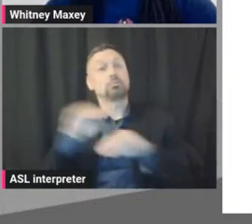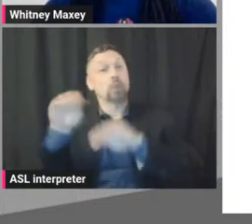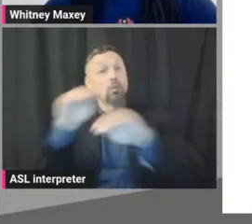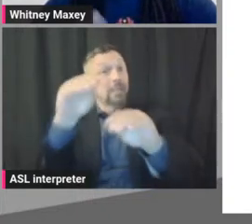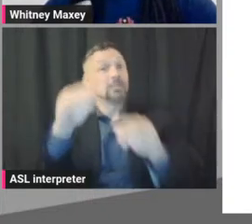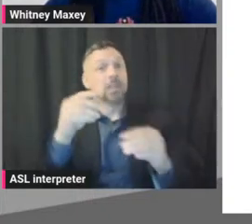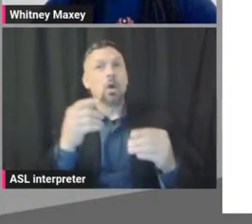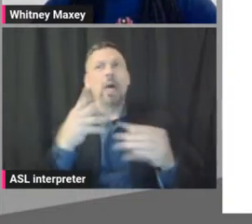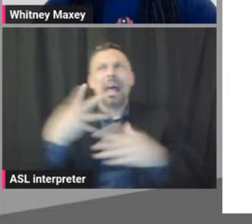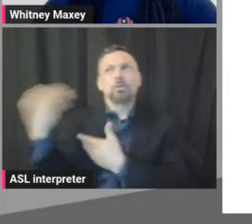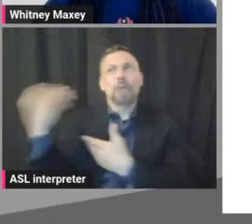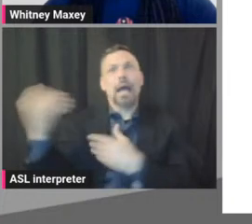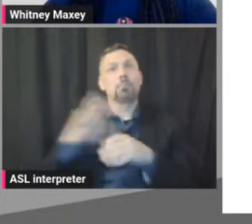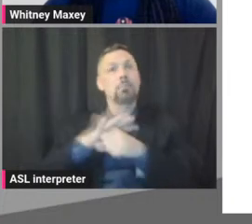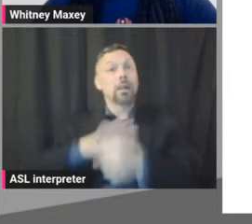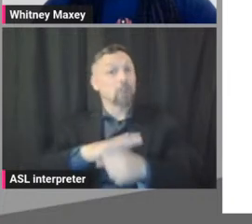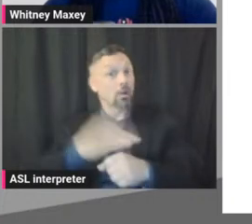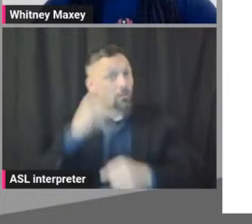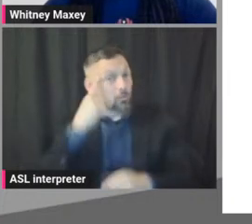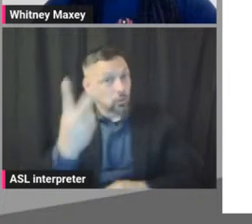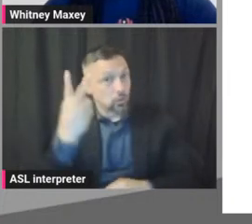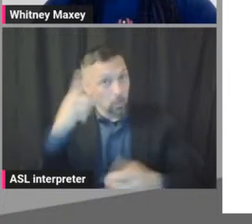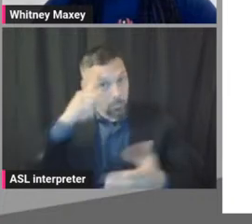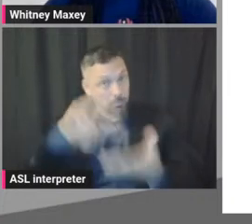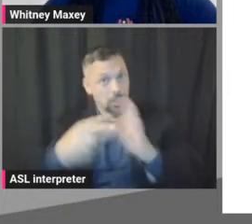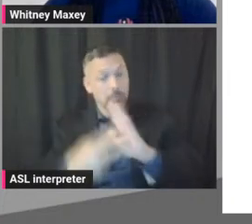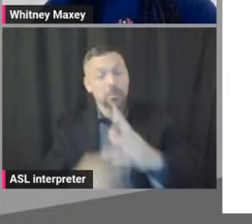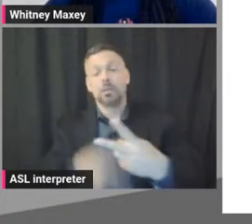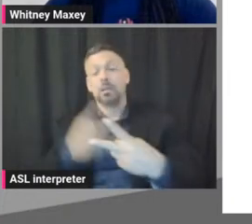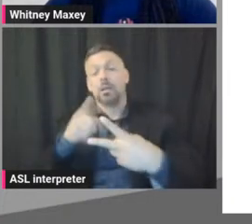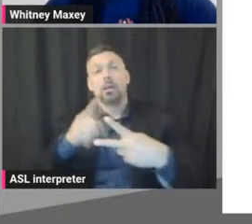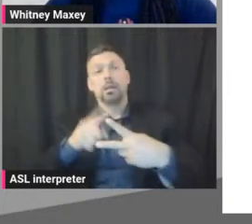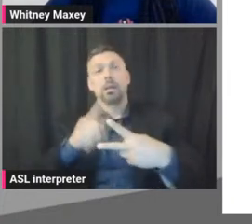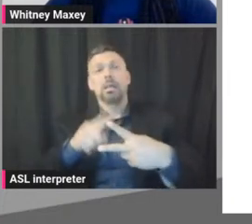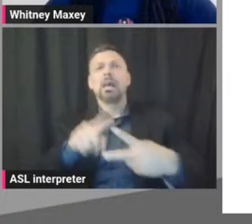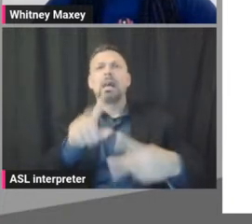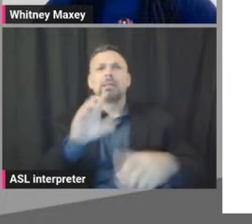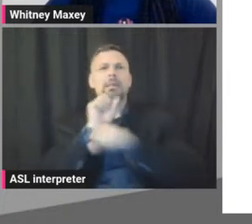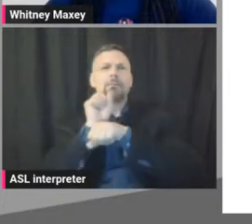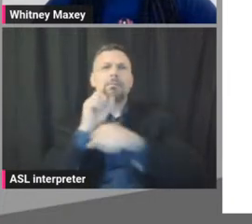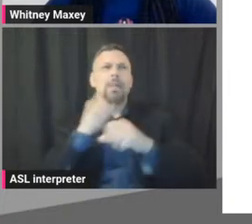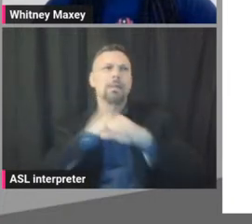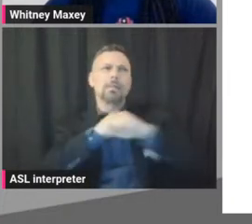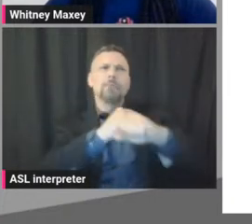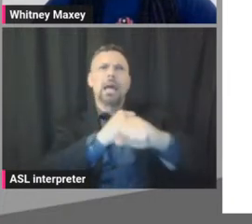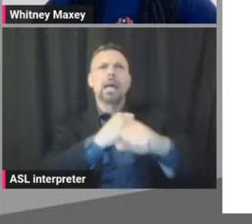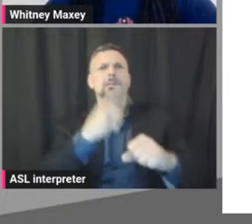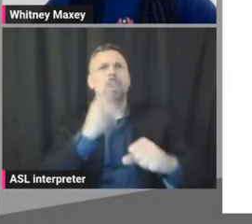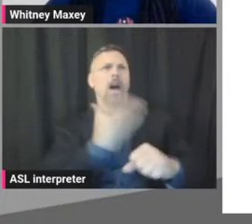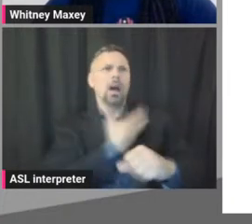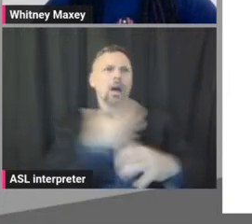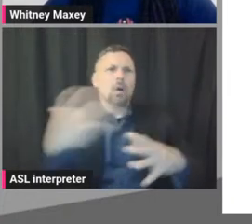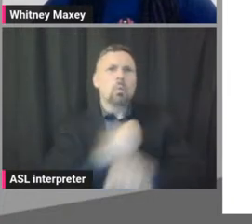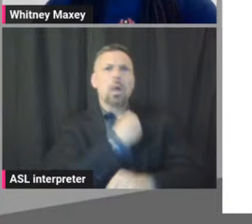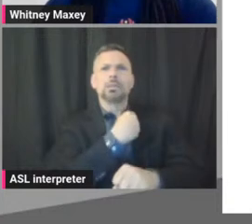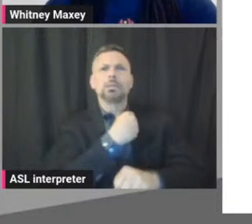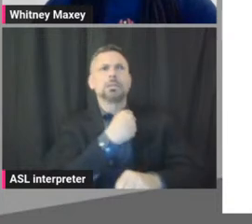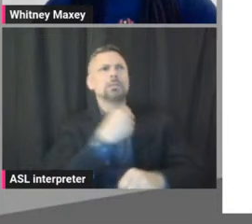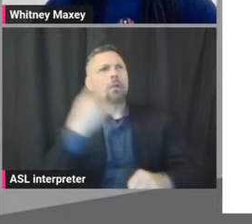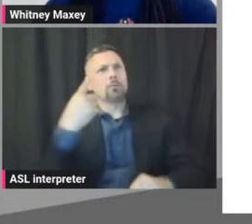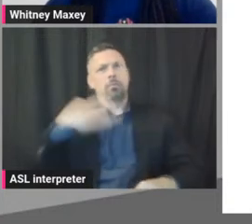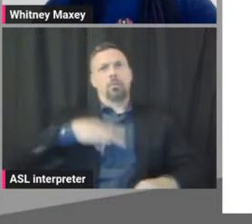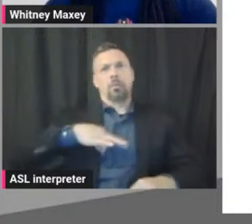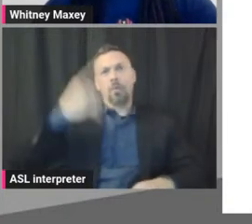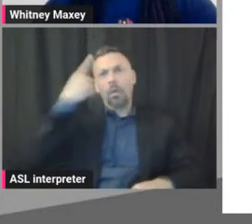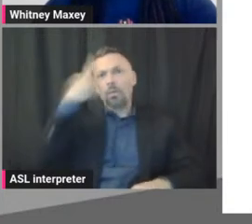things. One, we want to be able to defend the hard-won gains that are being eroded for civil rights, women's